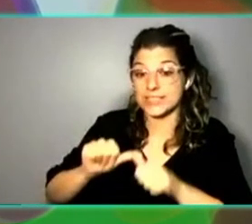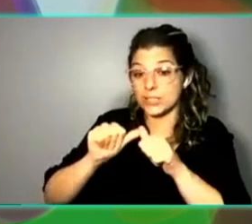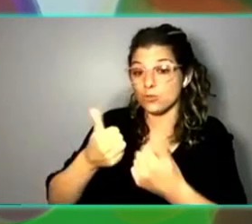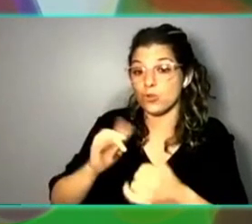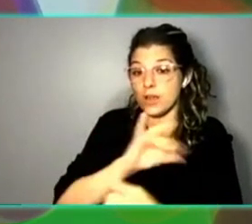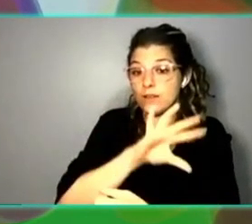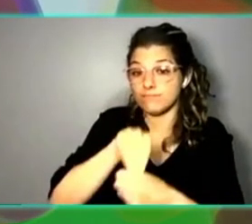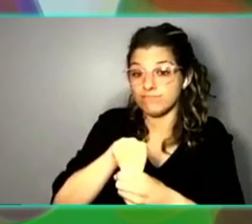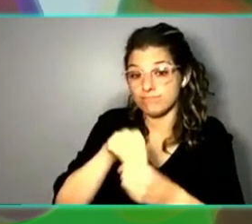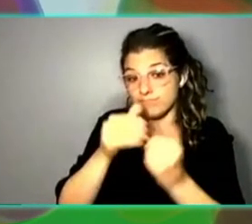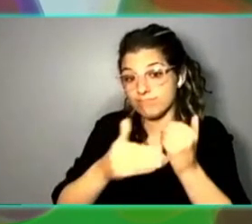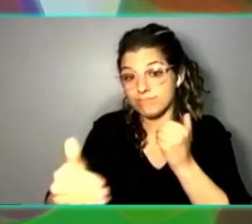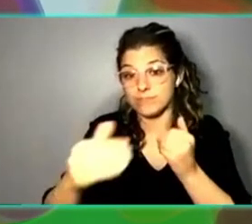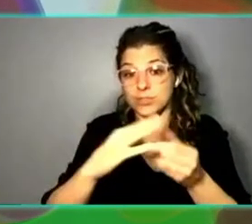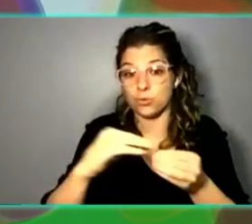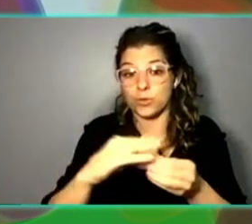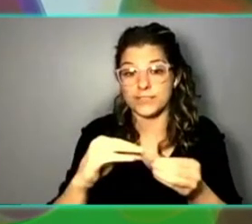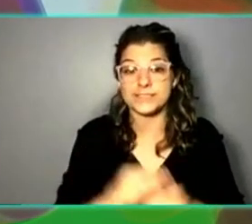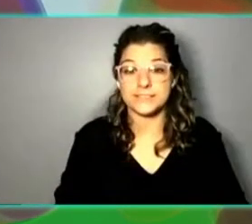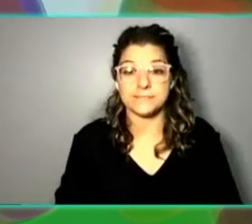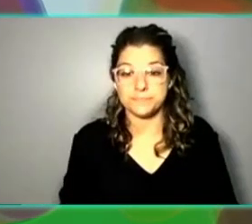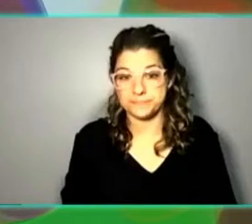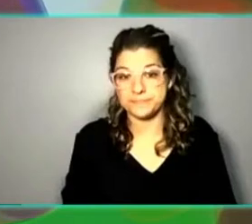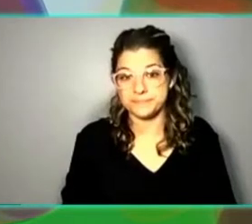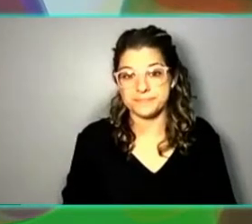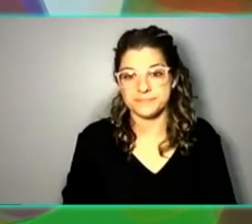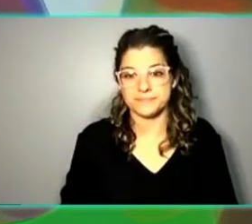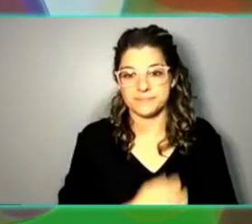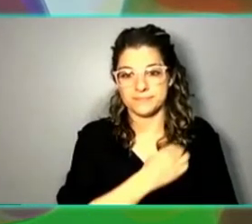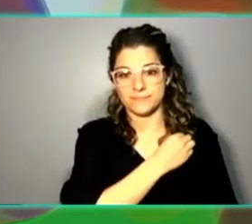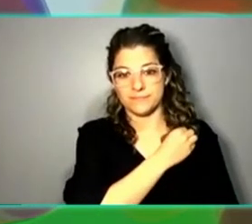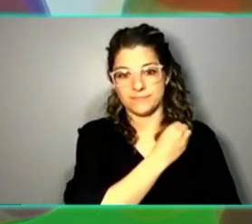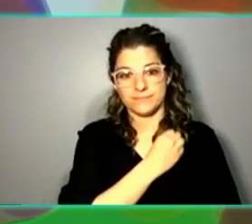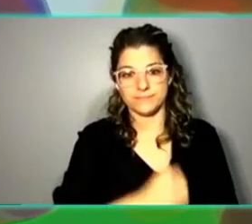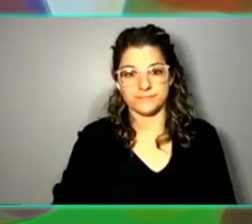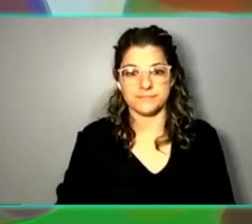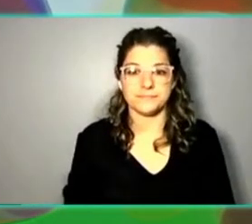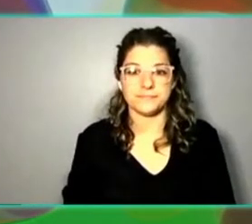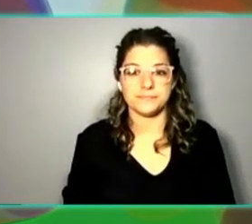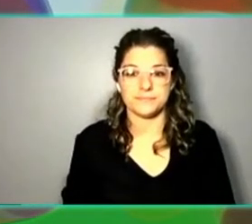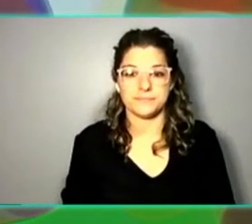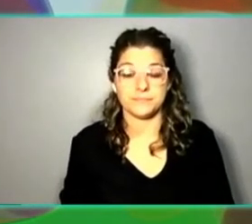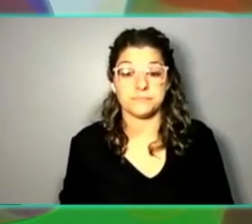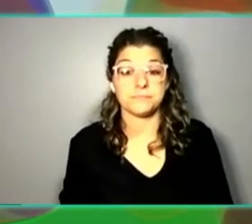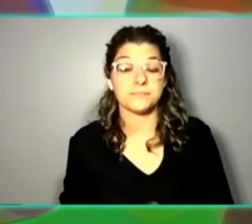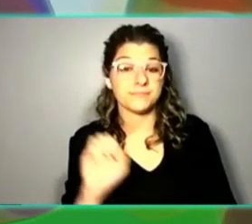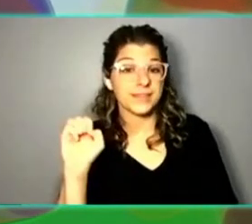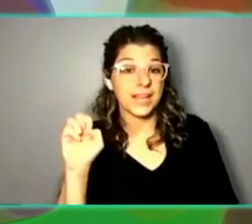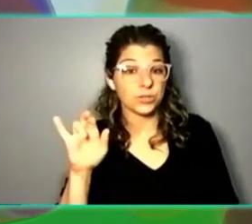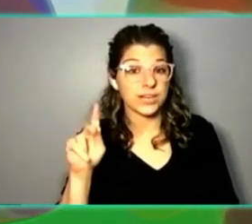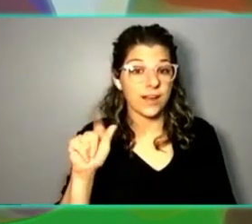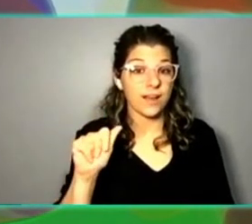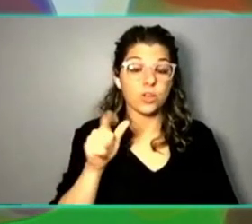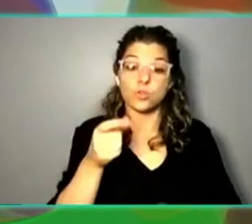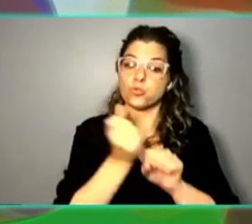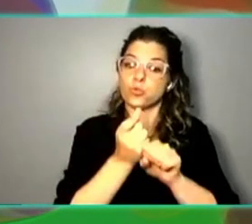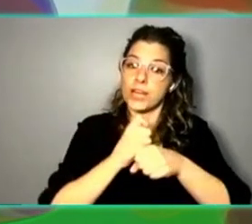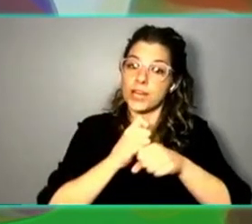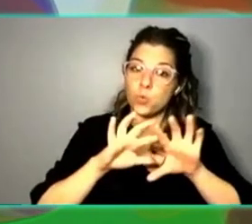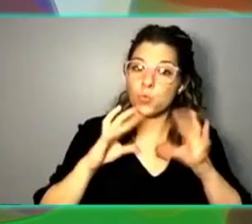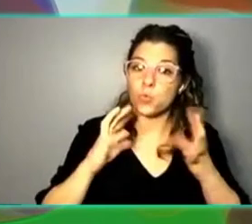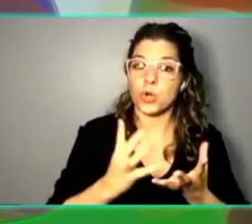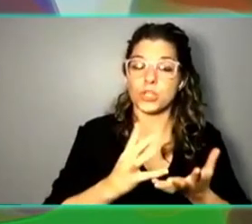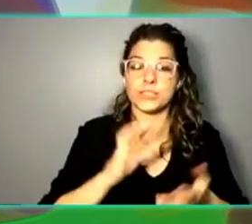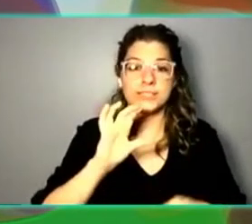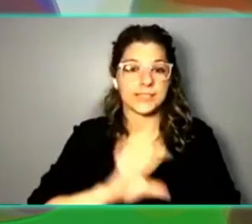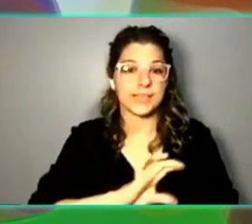as we move forward. Okay. when you're creating these worlds and characters and